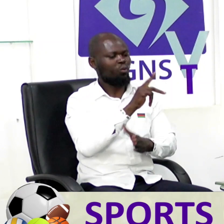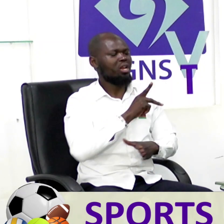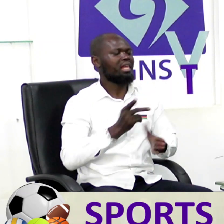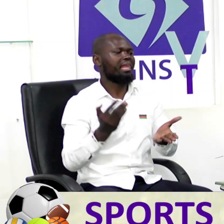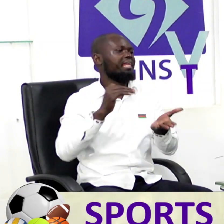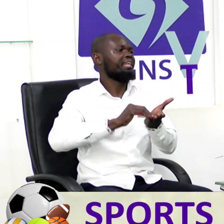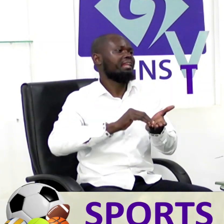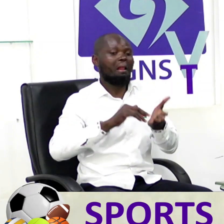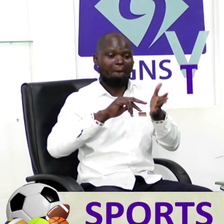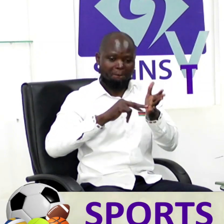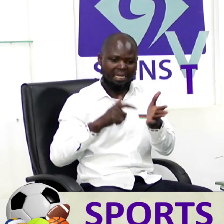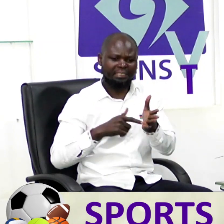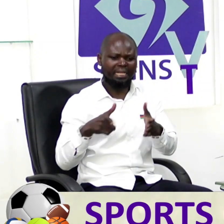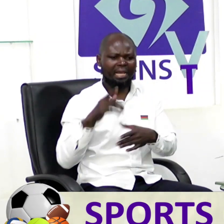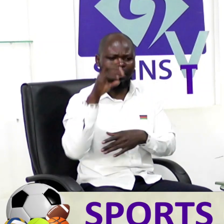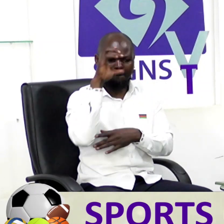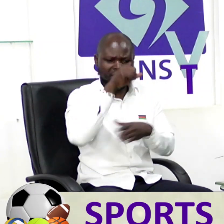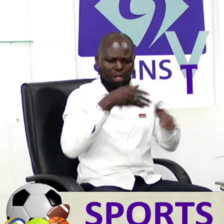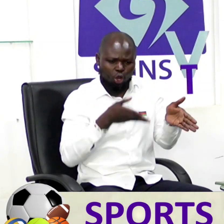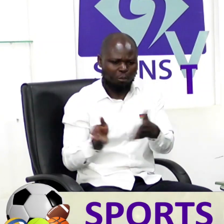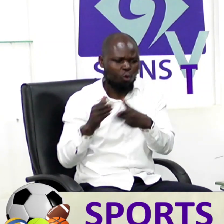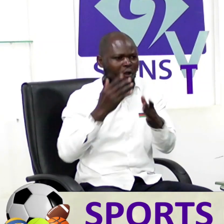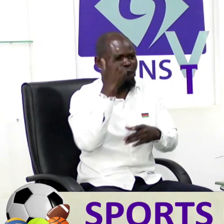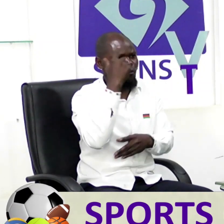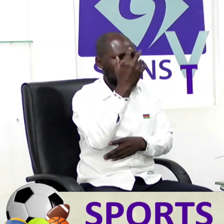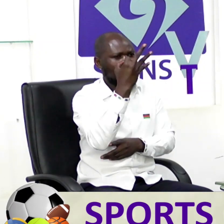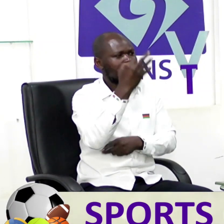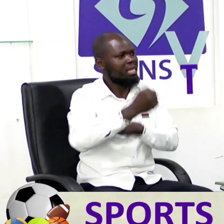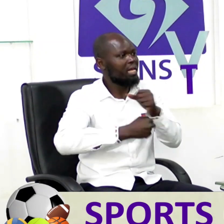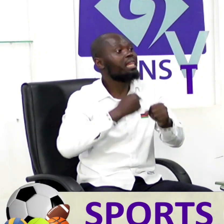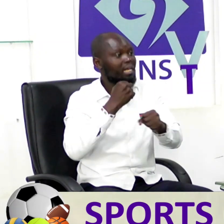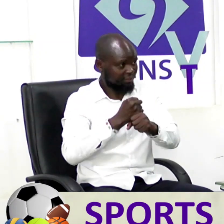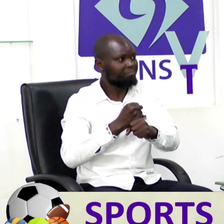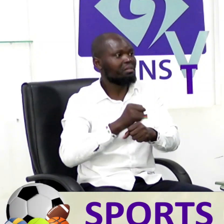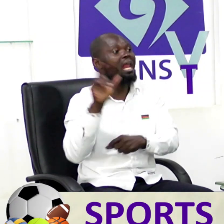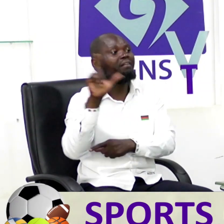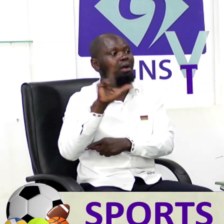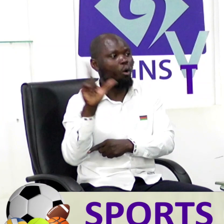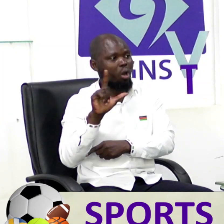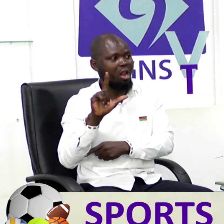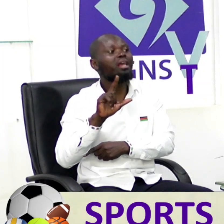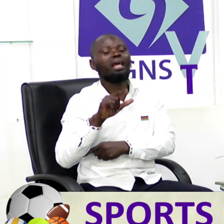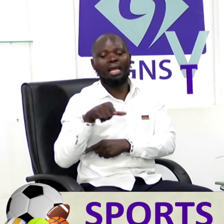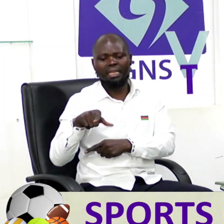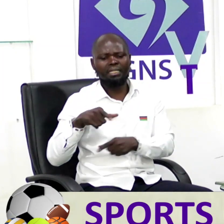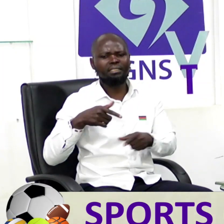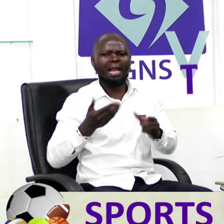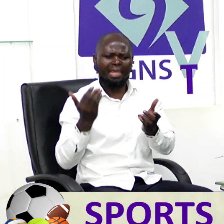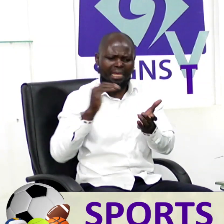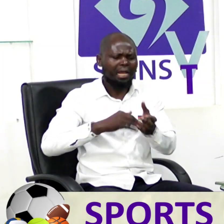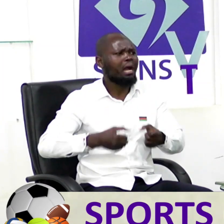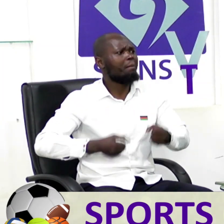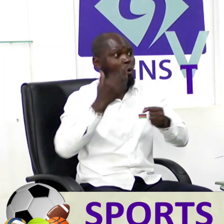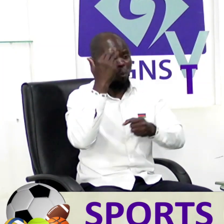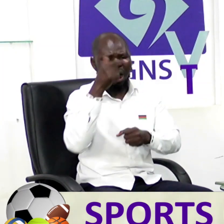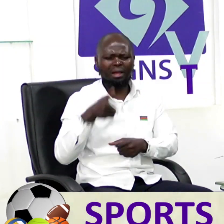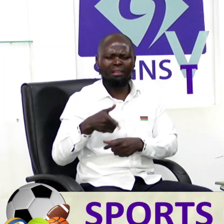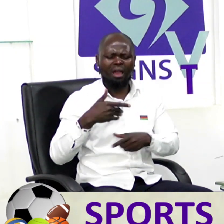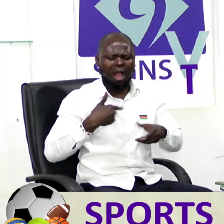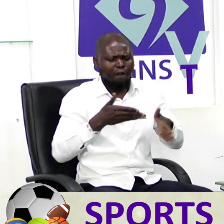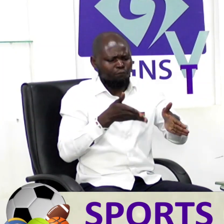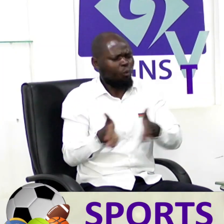to win. Now to other matches. Liverpool against.